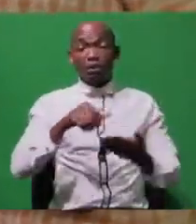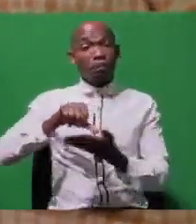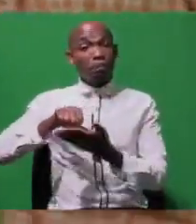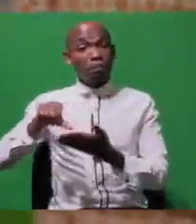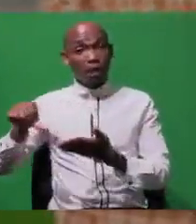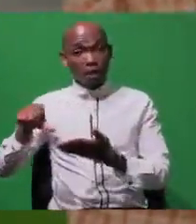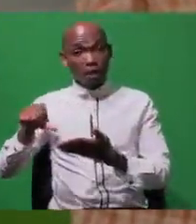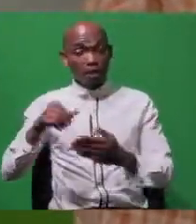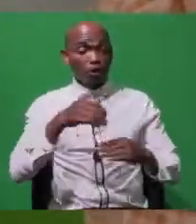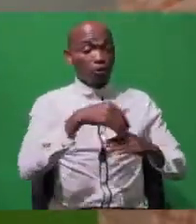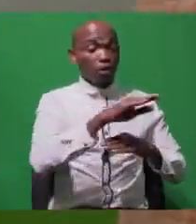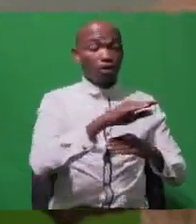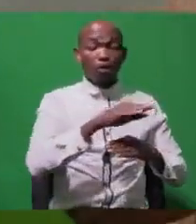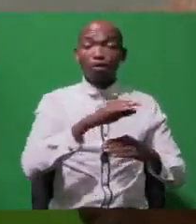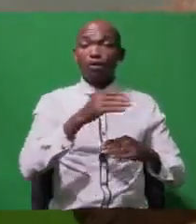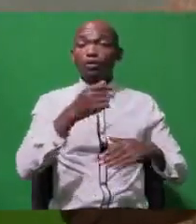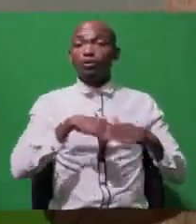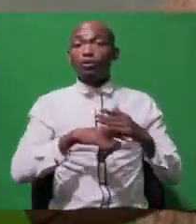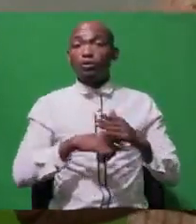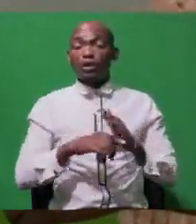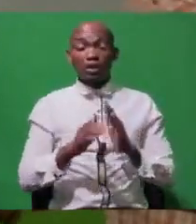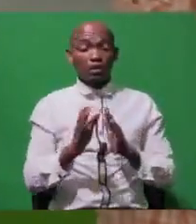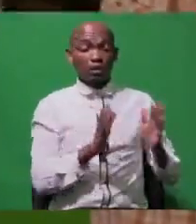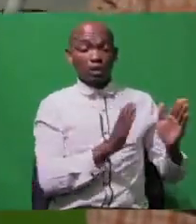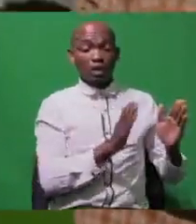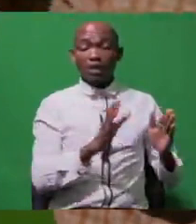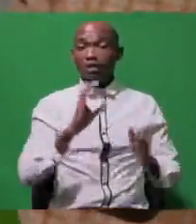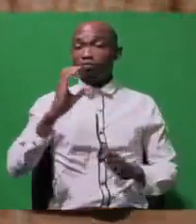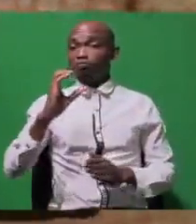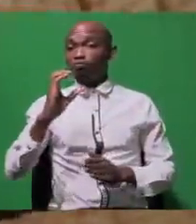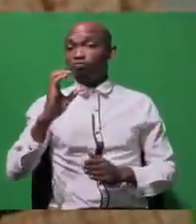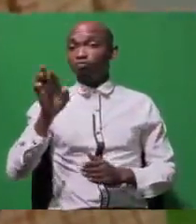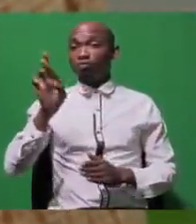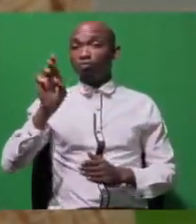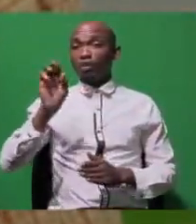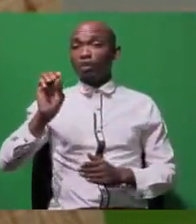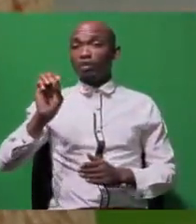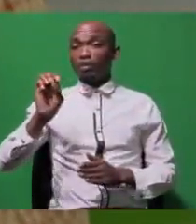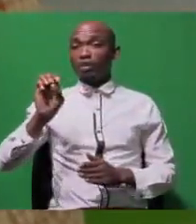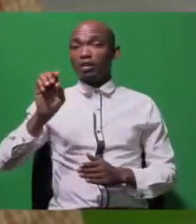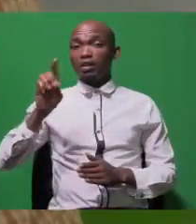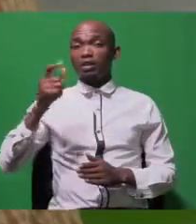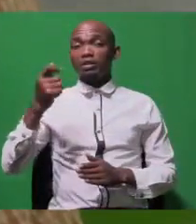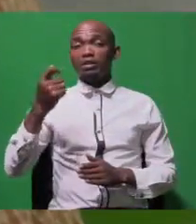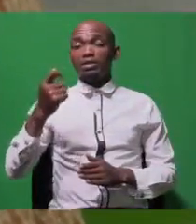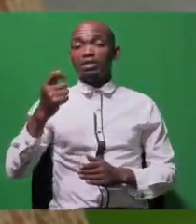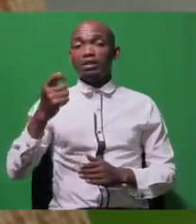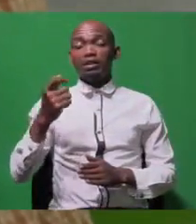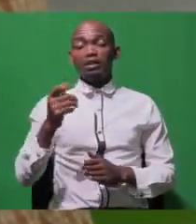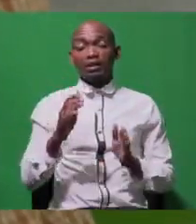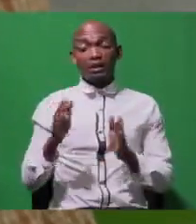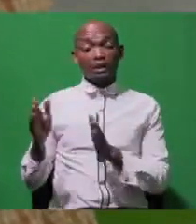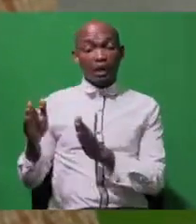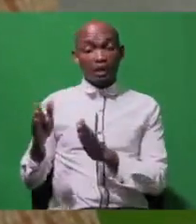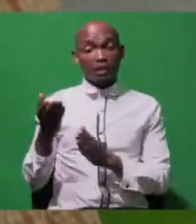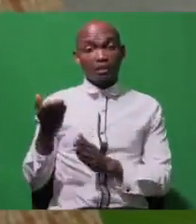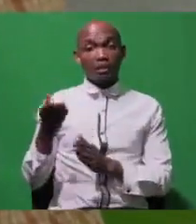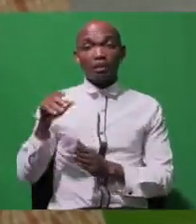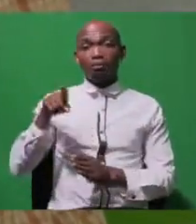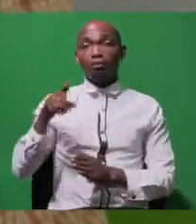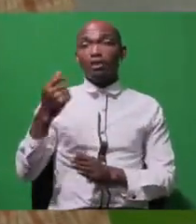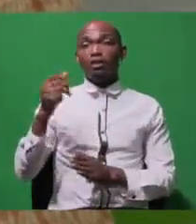will go to the credit side. Right here, a P. Tom.